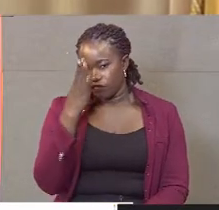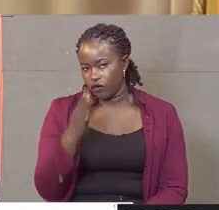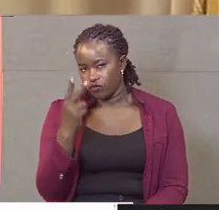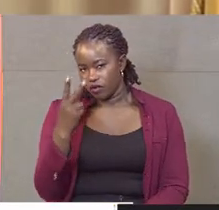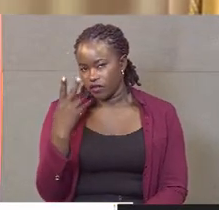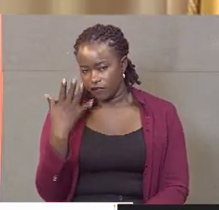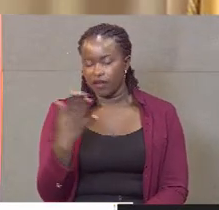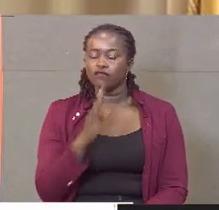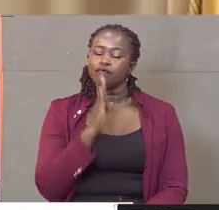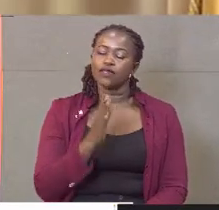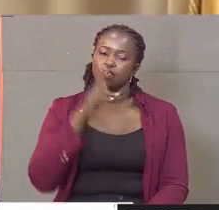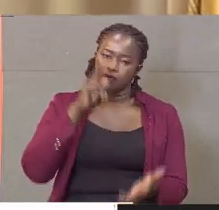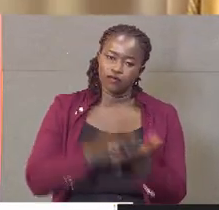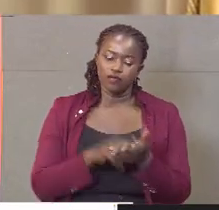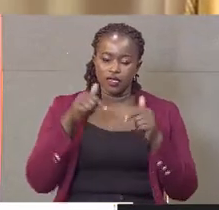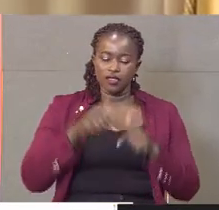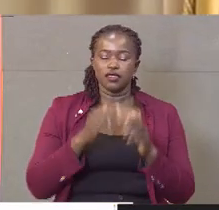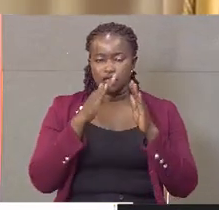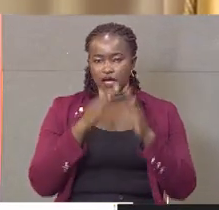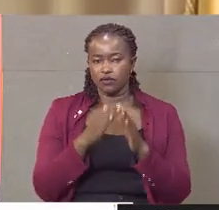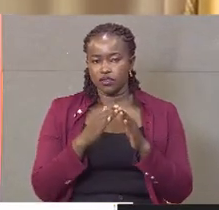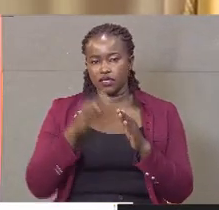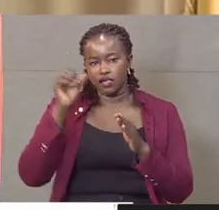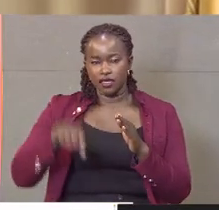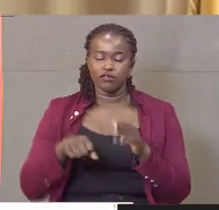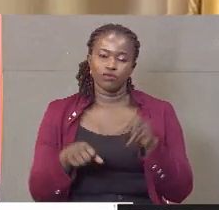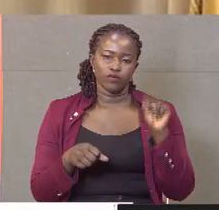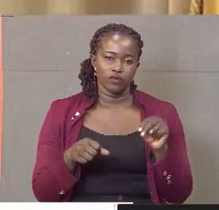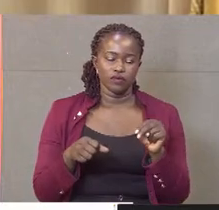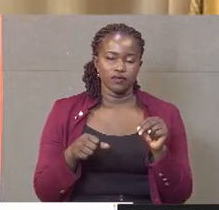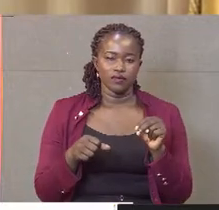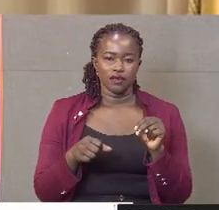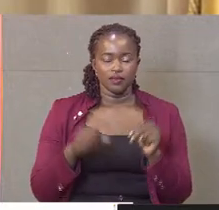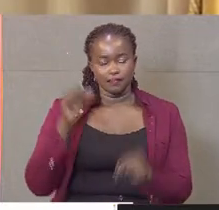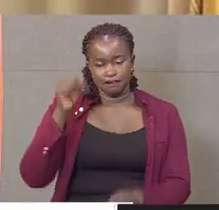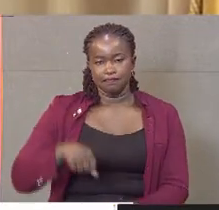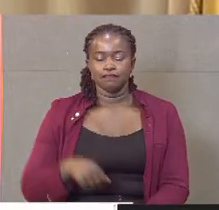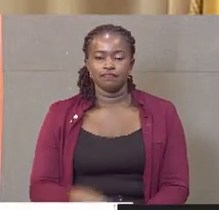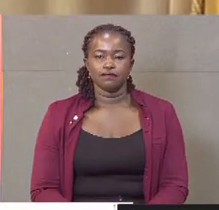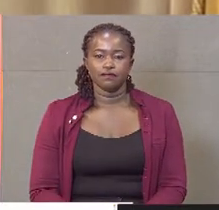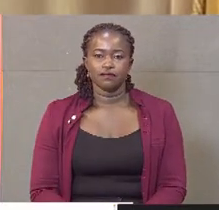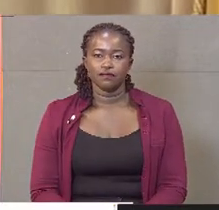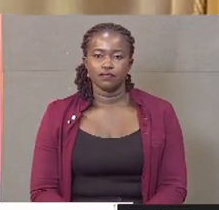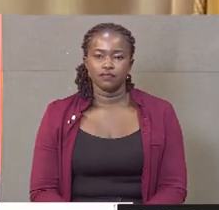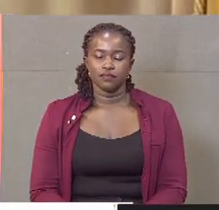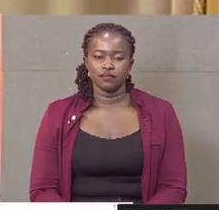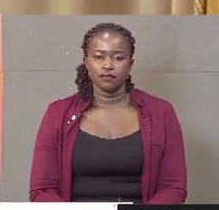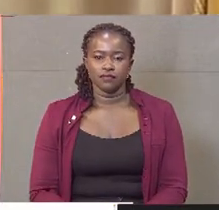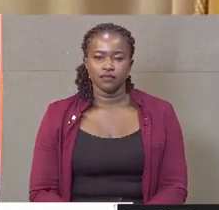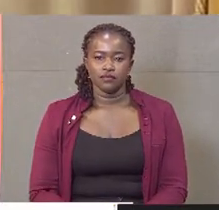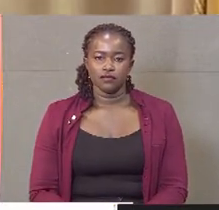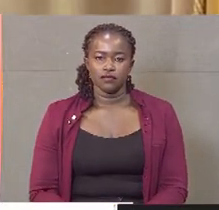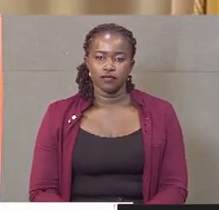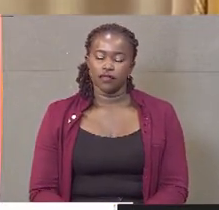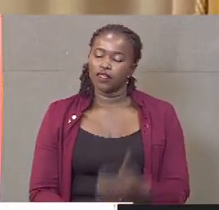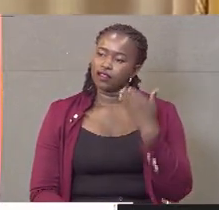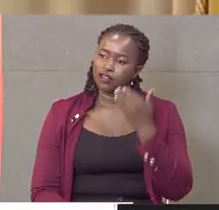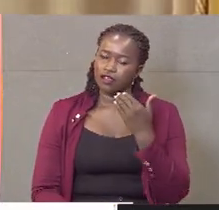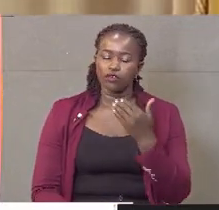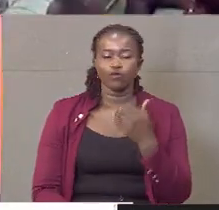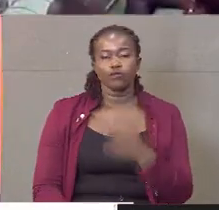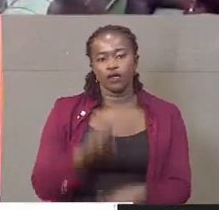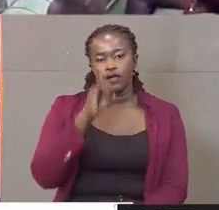2024-2025 be adopted by this House. Those in favor, say on the contrary, nay. The ayes have it. Thank you,